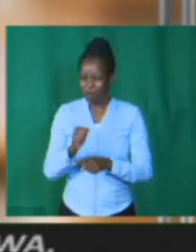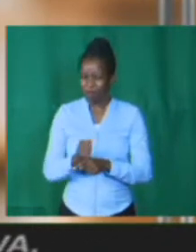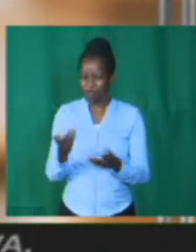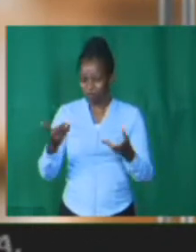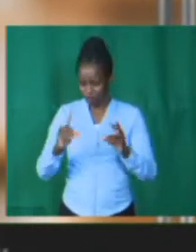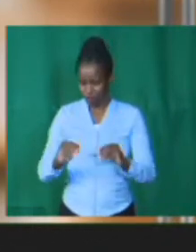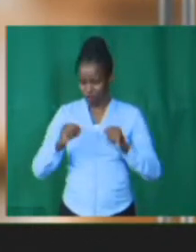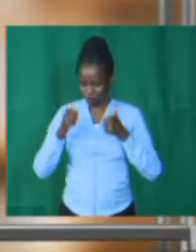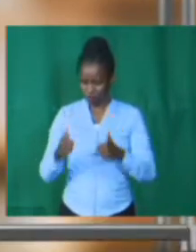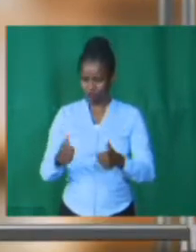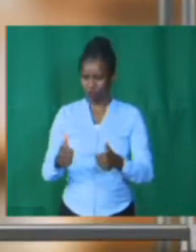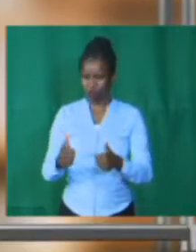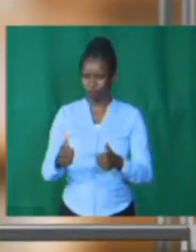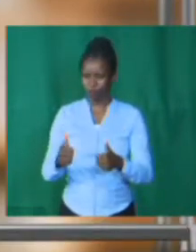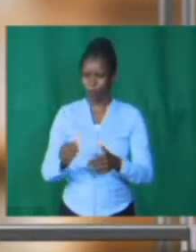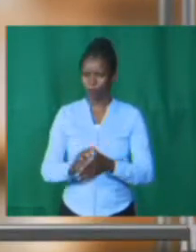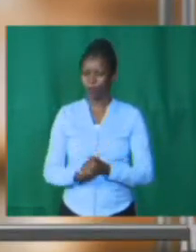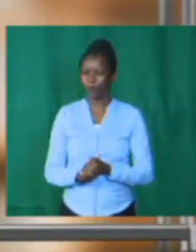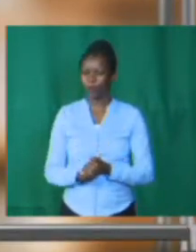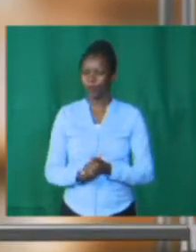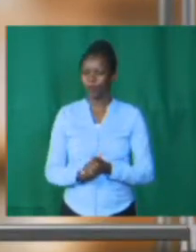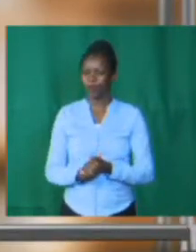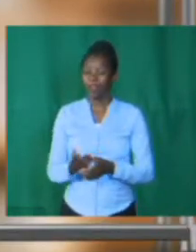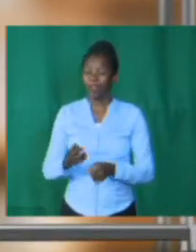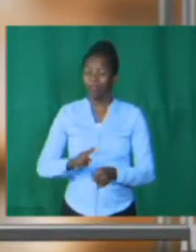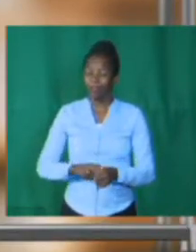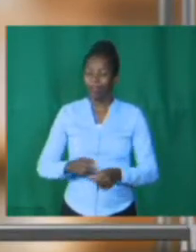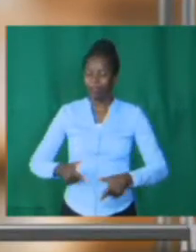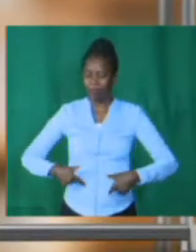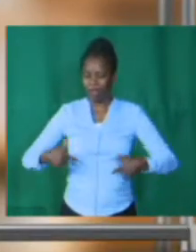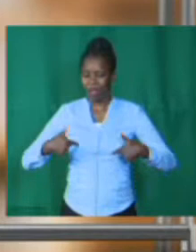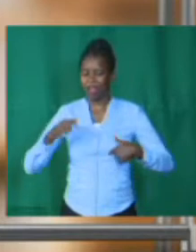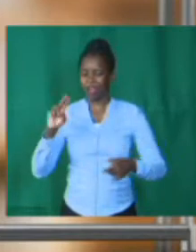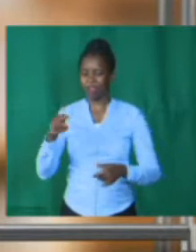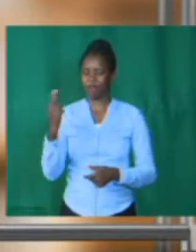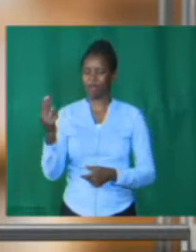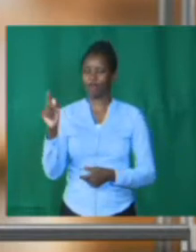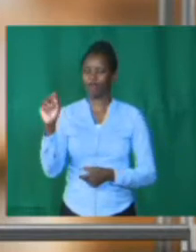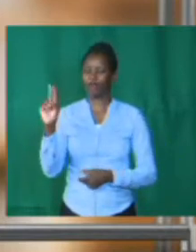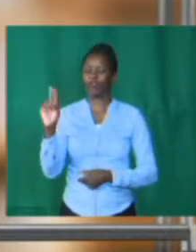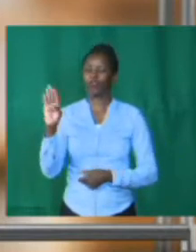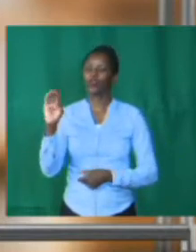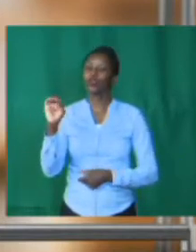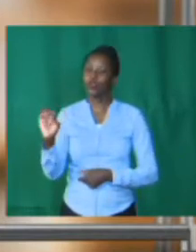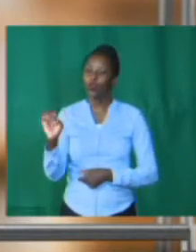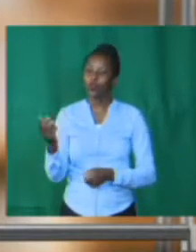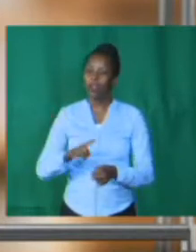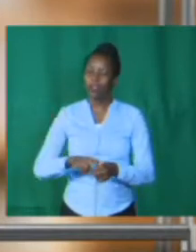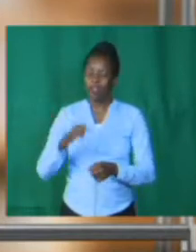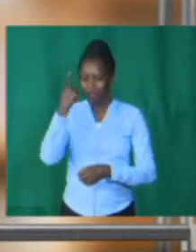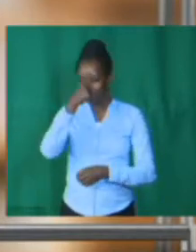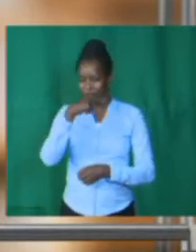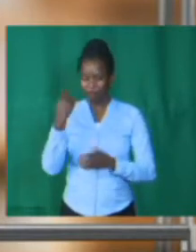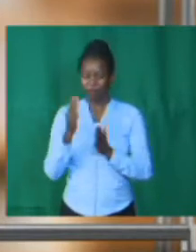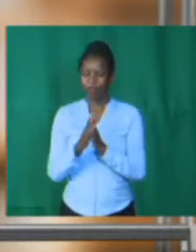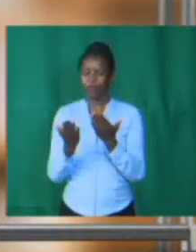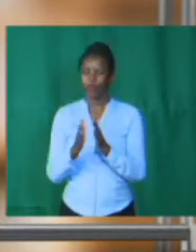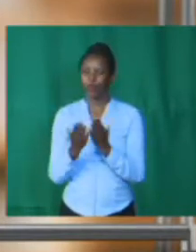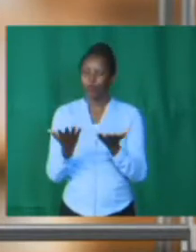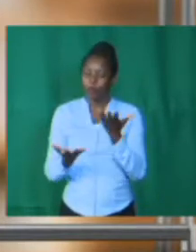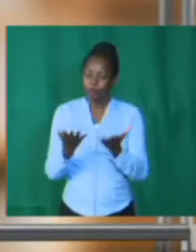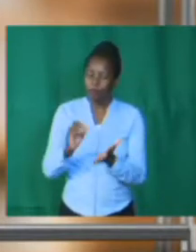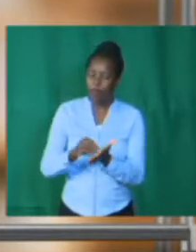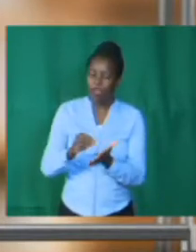suppose. Just also to remind you, we are live on YouTube and on Facebook. And if you have any questions that you might have for